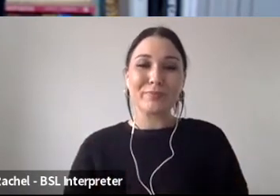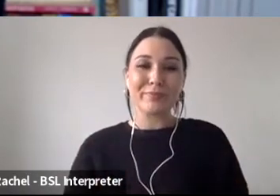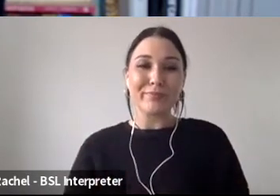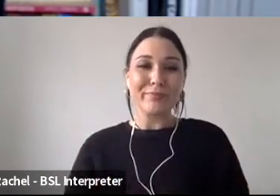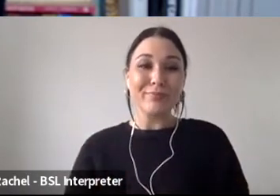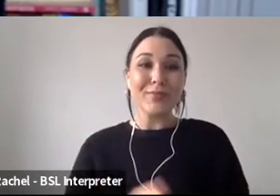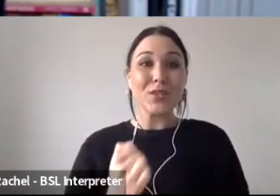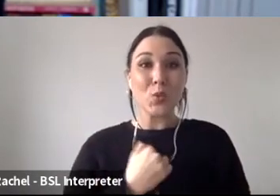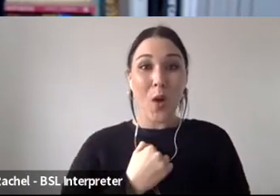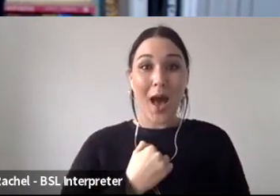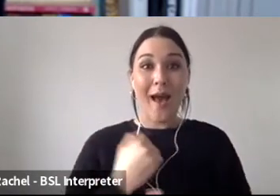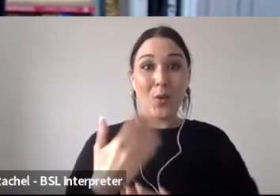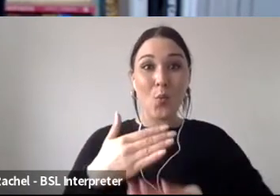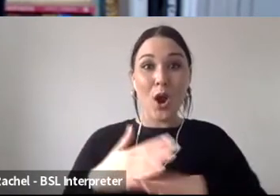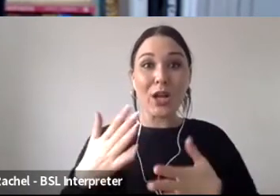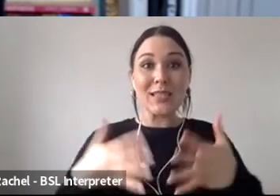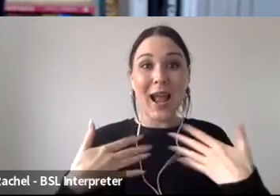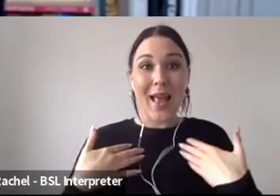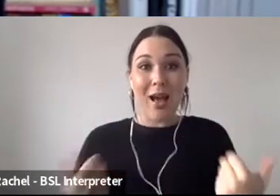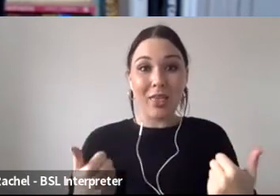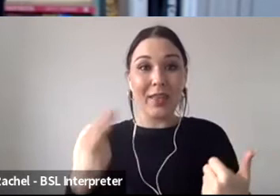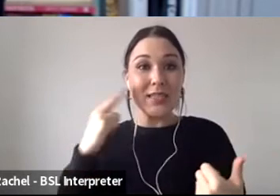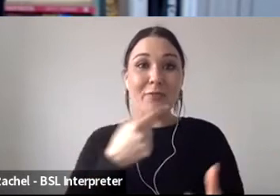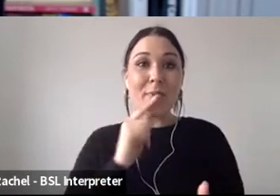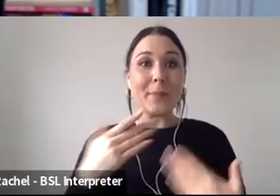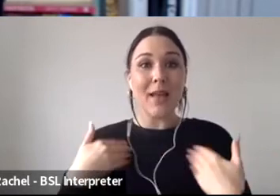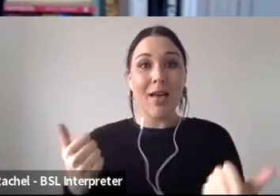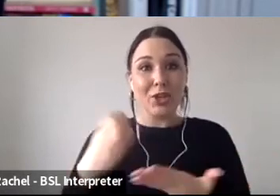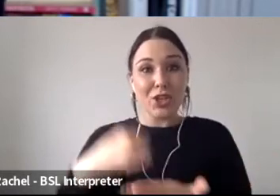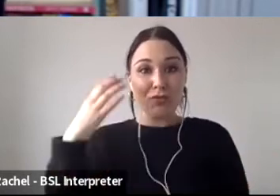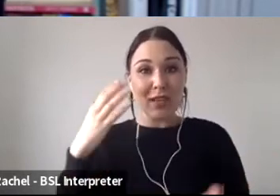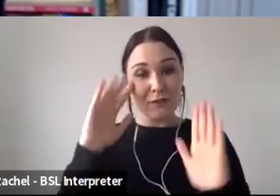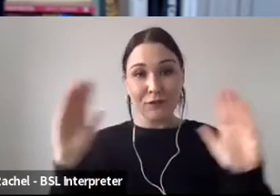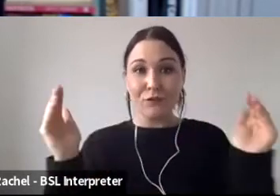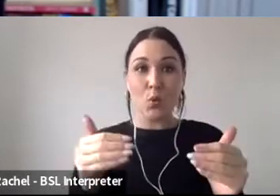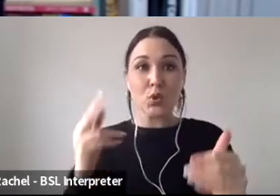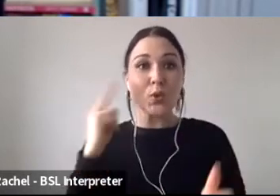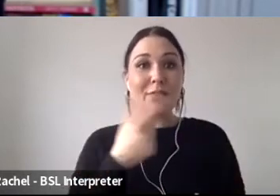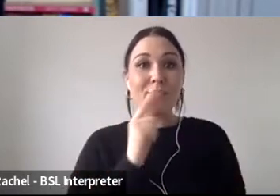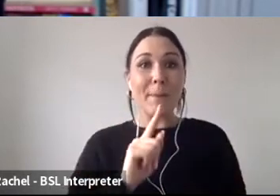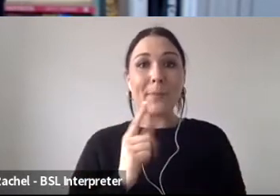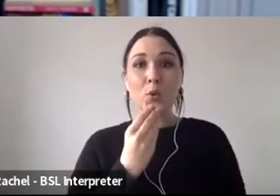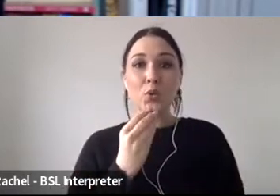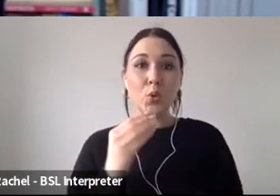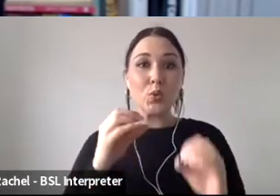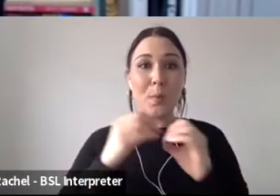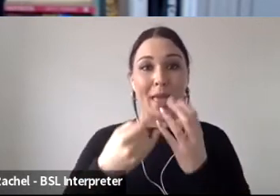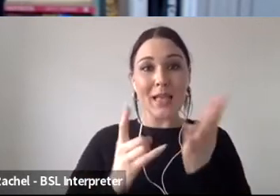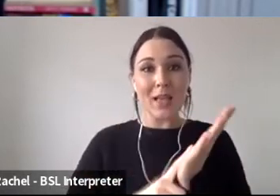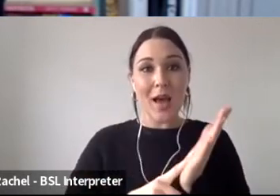I work at Sign Health with a deaf people's health charity, and we focus particularly on deaf people who use British Sign Language to